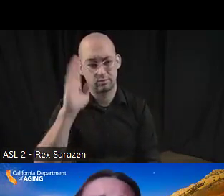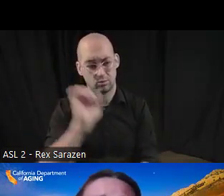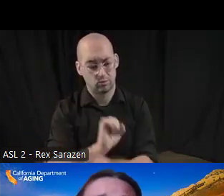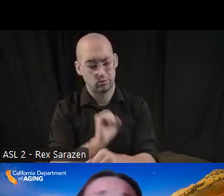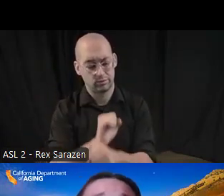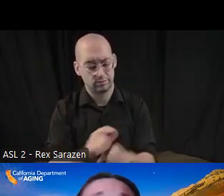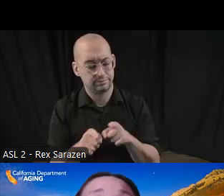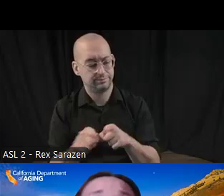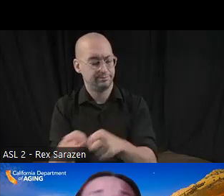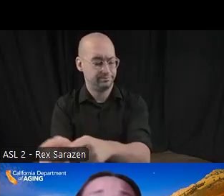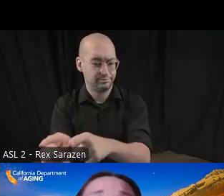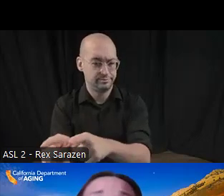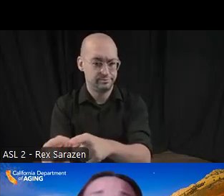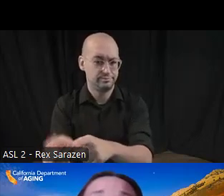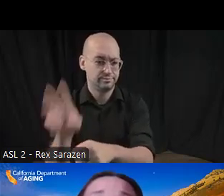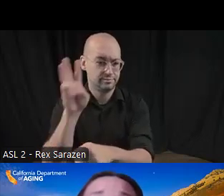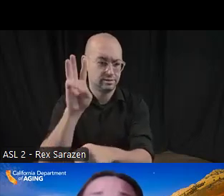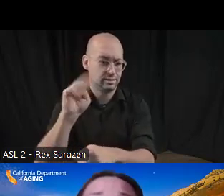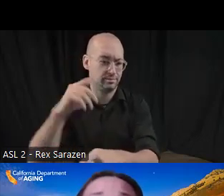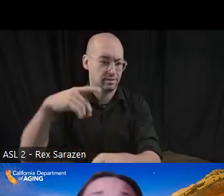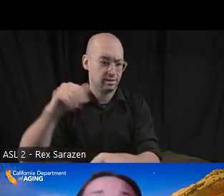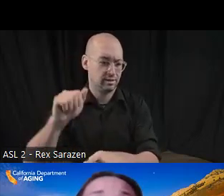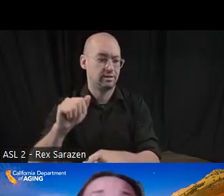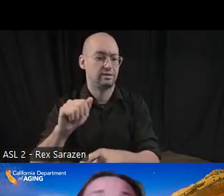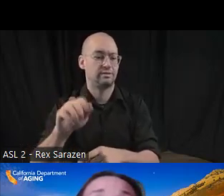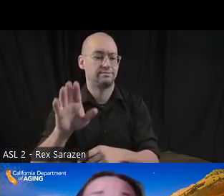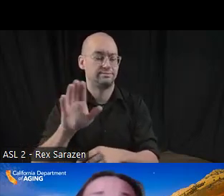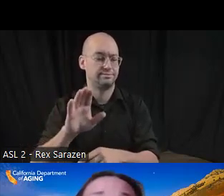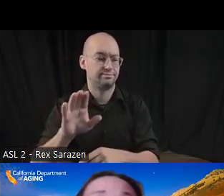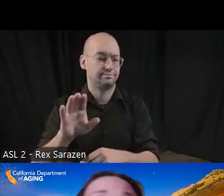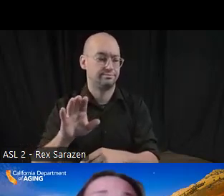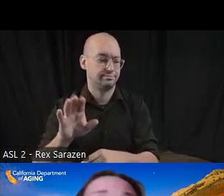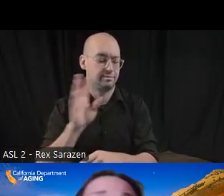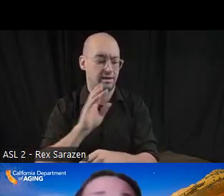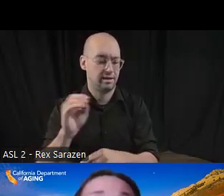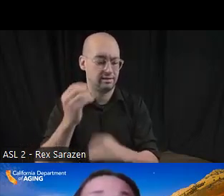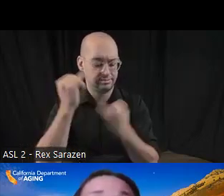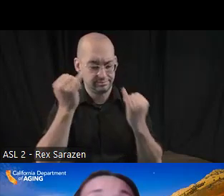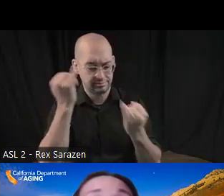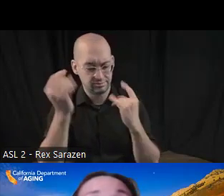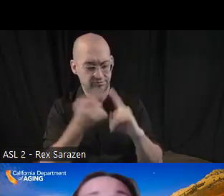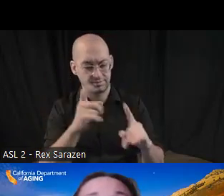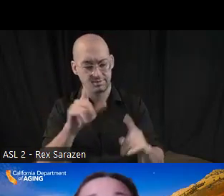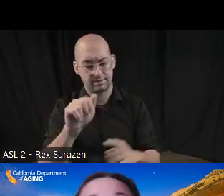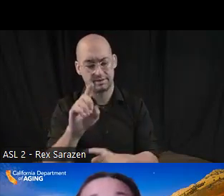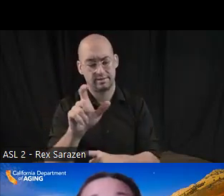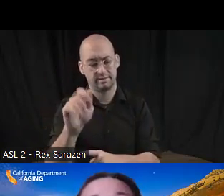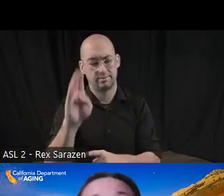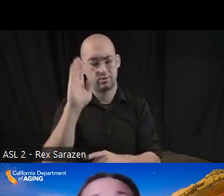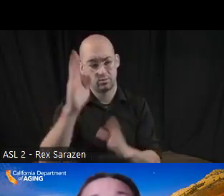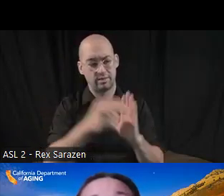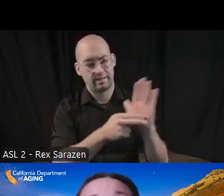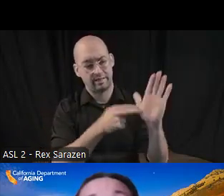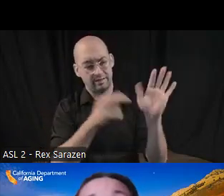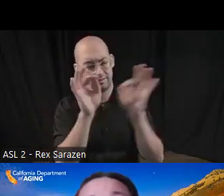the 6 NPA stakeholder advisory committees, and then the insights from the ADLIB will highlight important